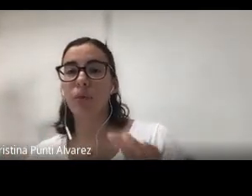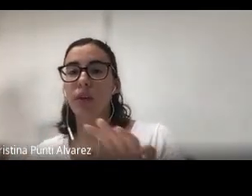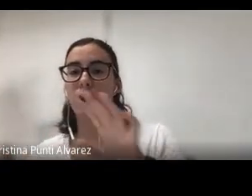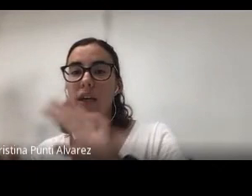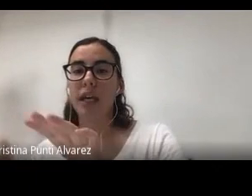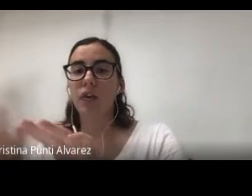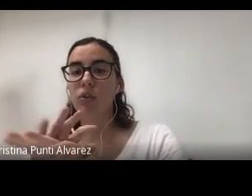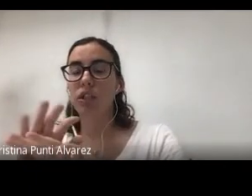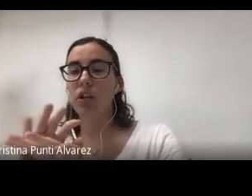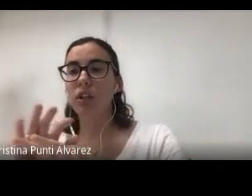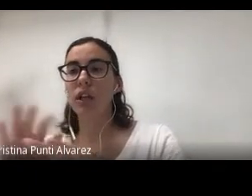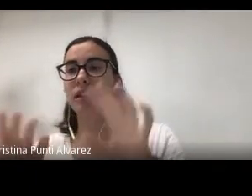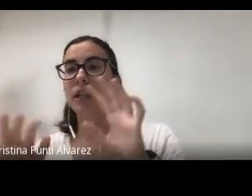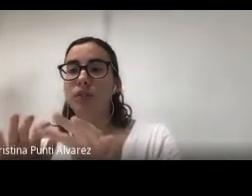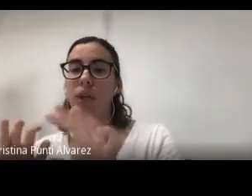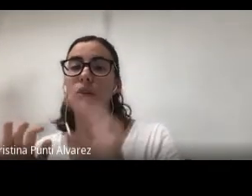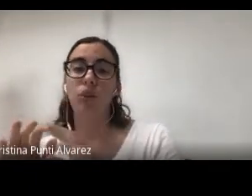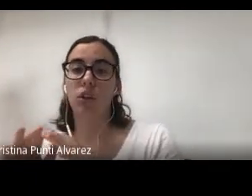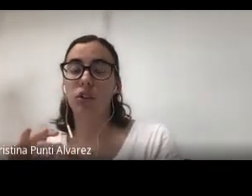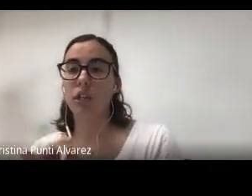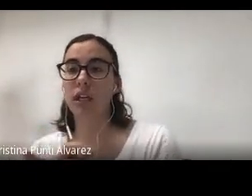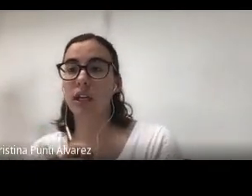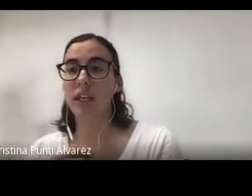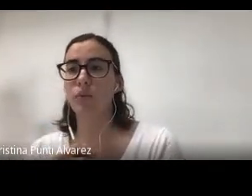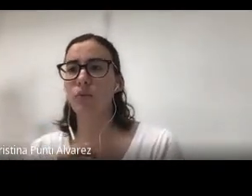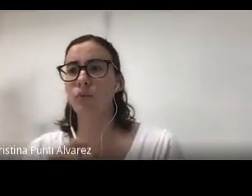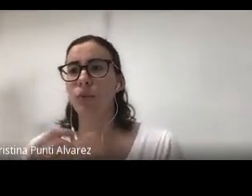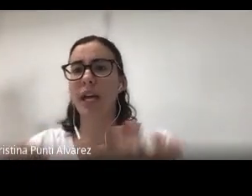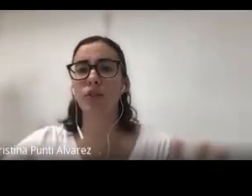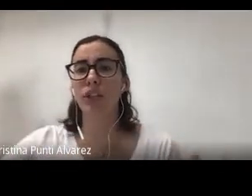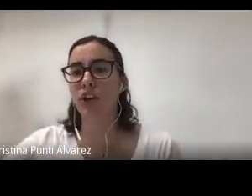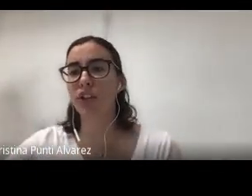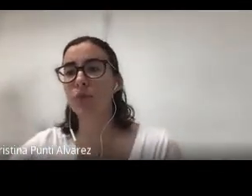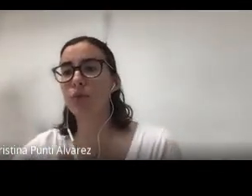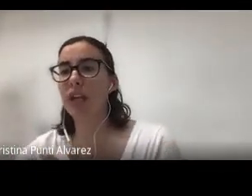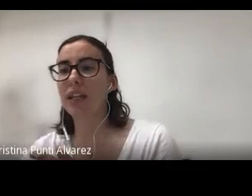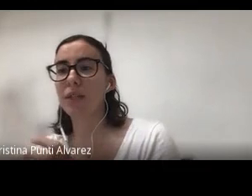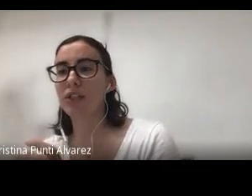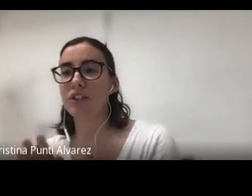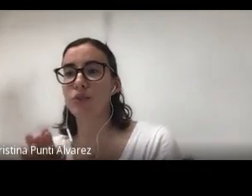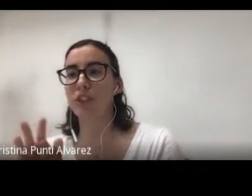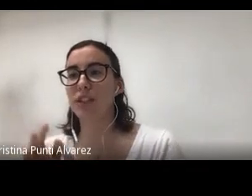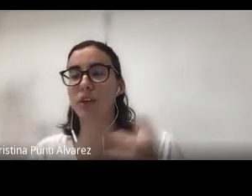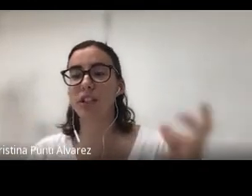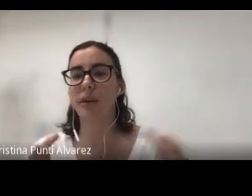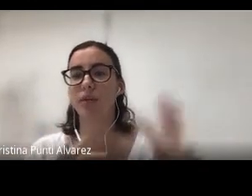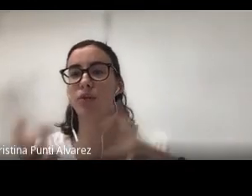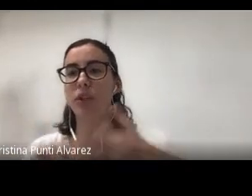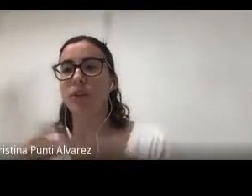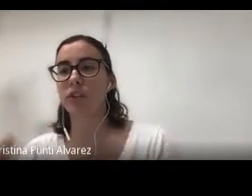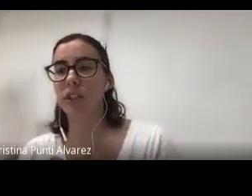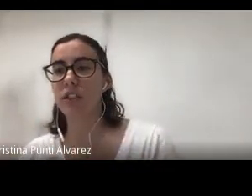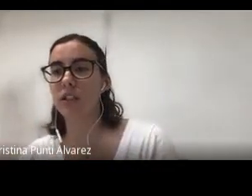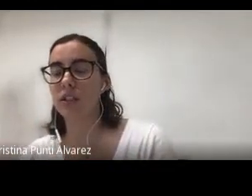basically, when one hand occluded the other, the tracking was lost. Then we actually thought that we were lucky because during the project, about